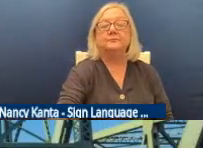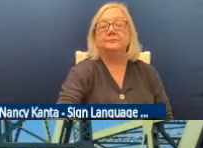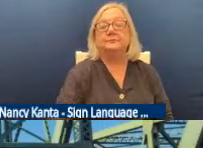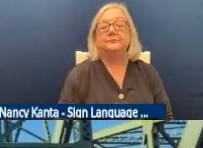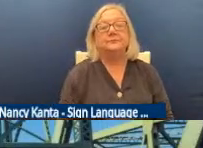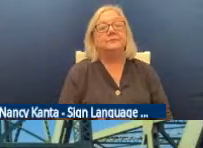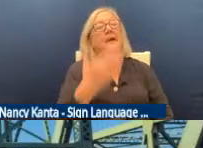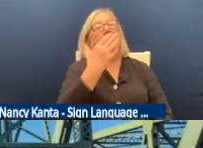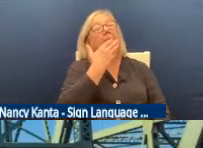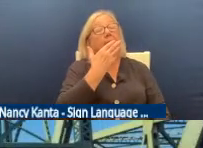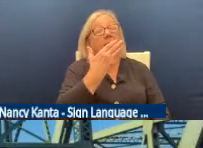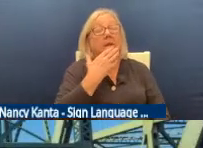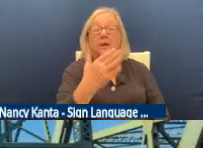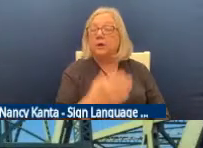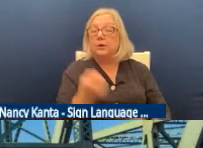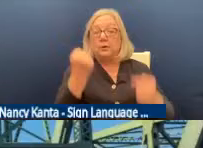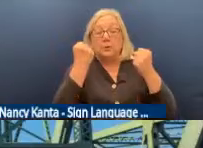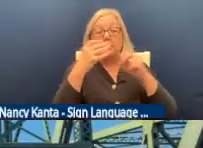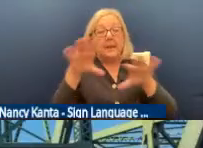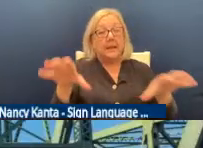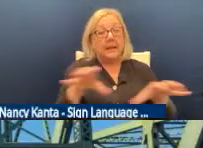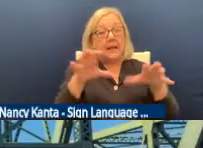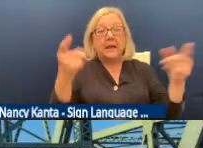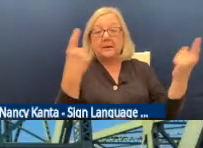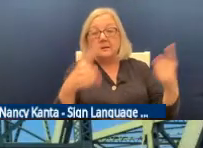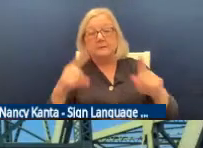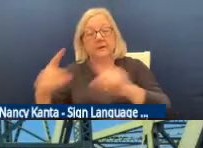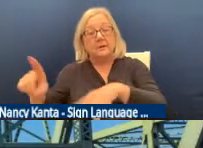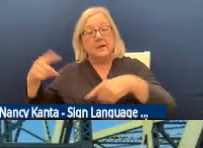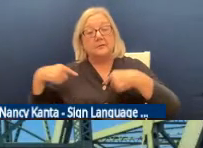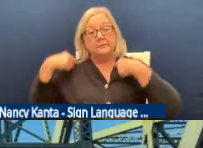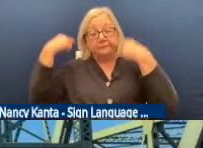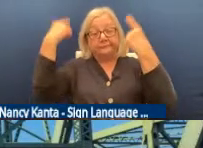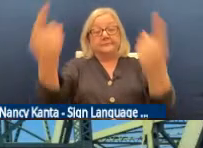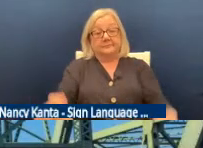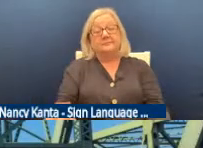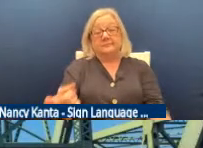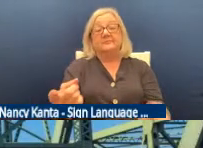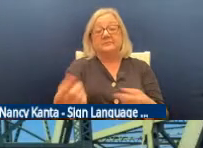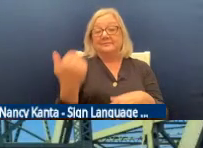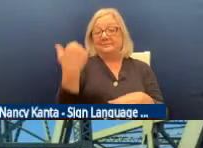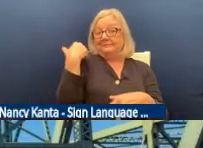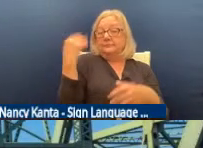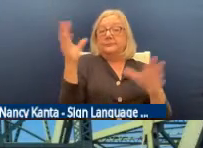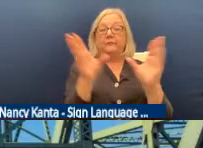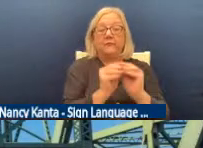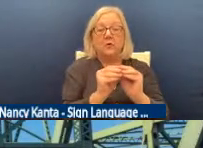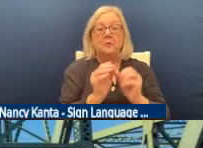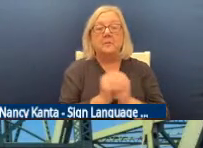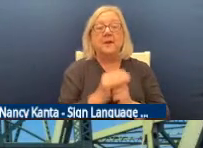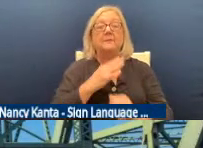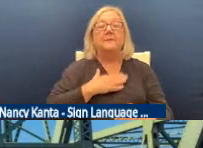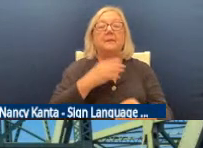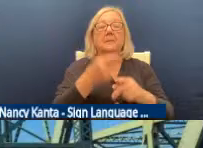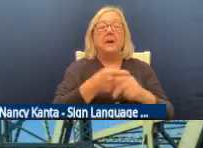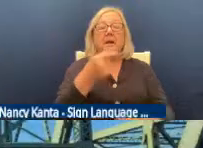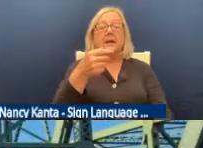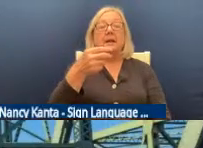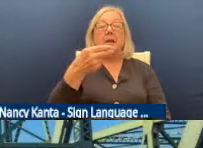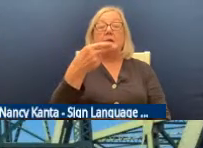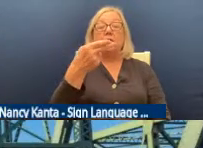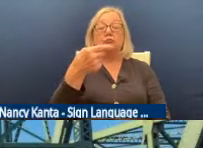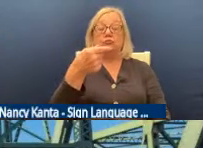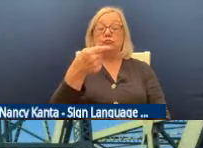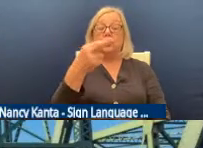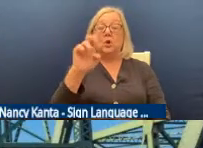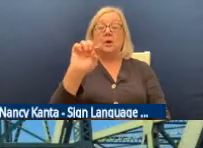that have occurred since we last met. So for the record, my name is Greg Johnson. I'm the Program Administrator for